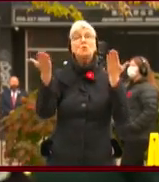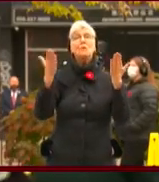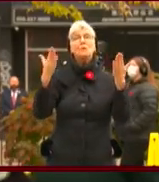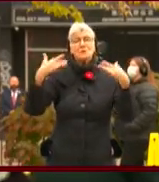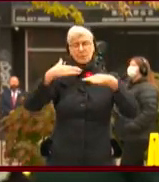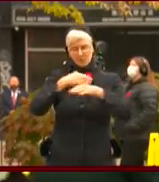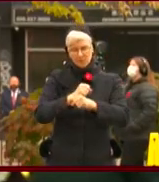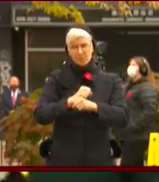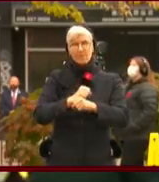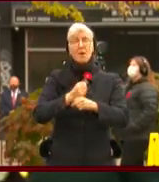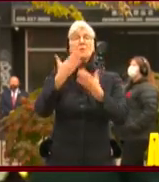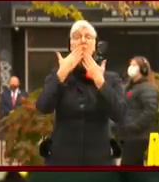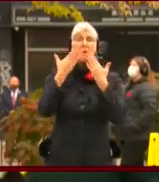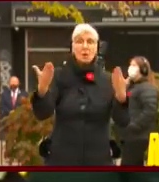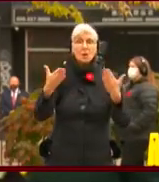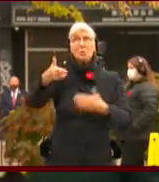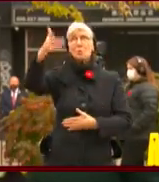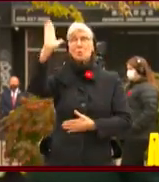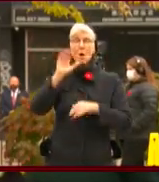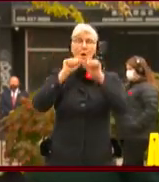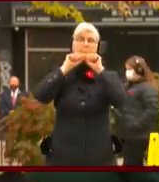bless.